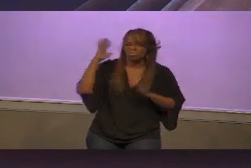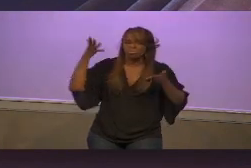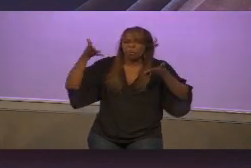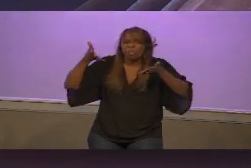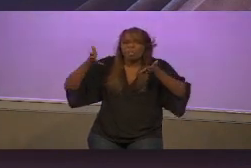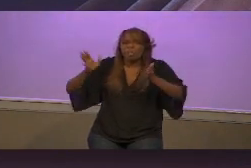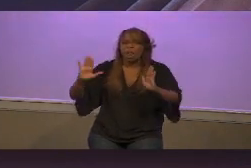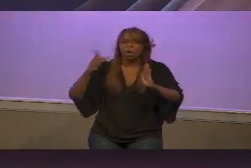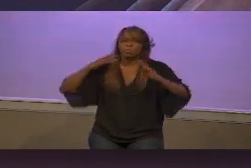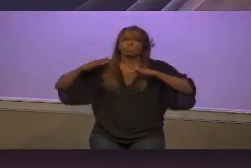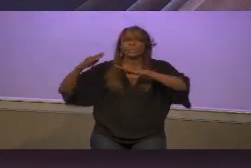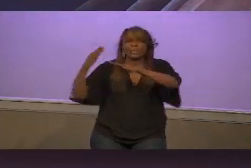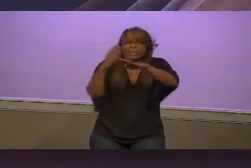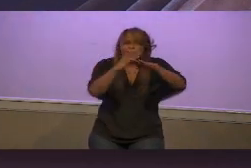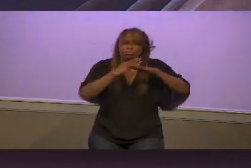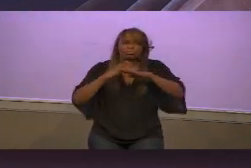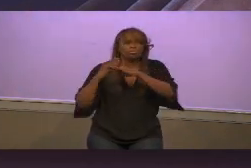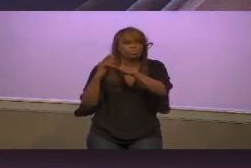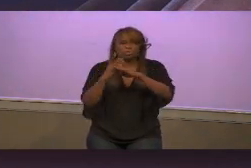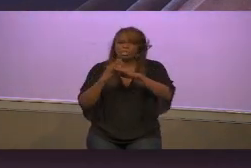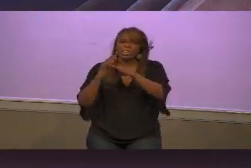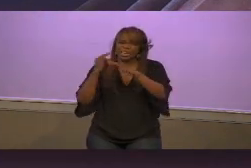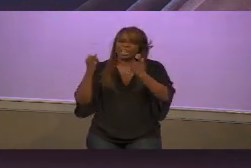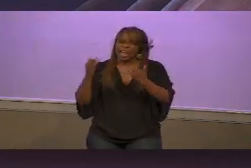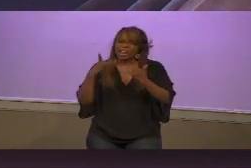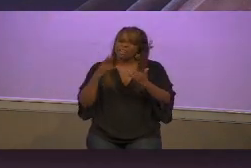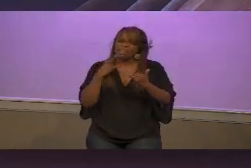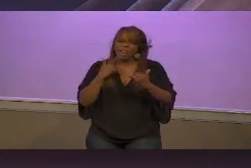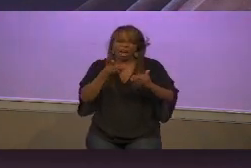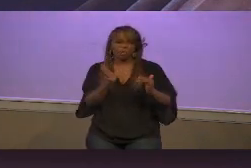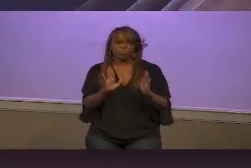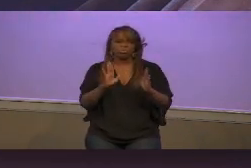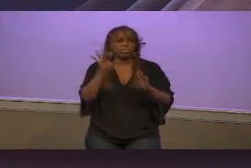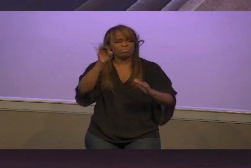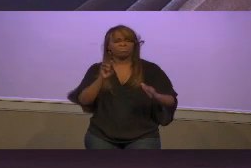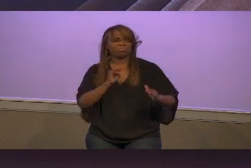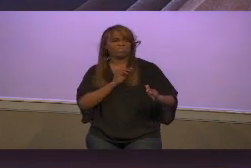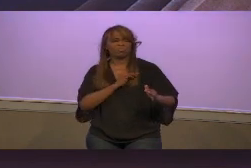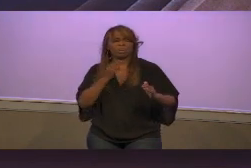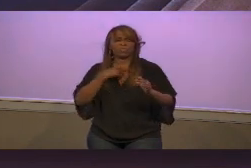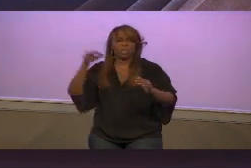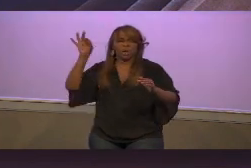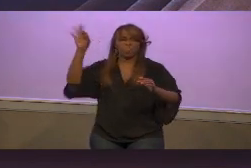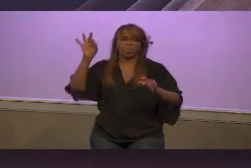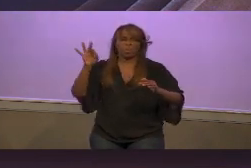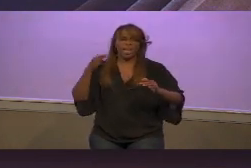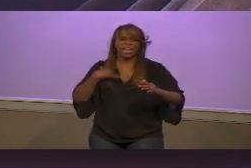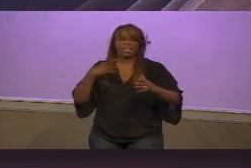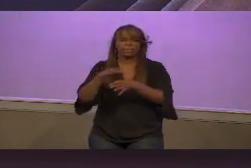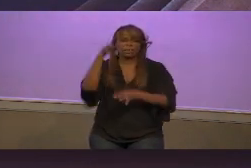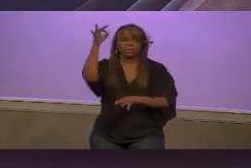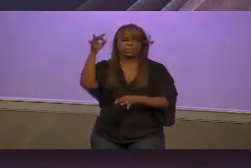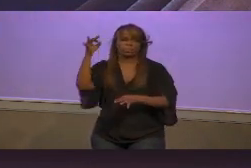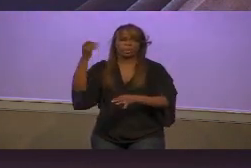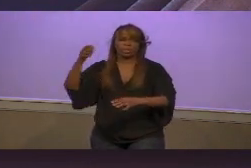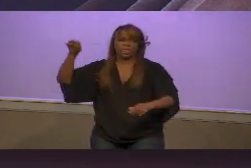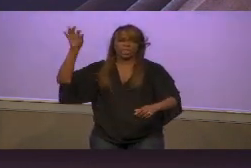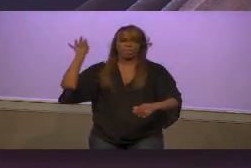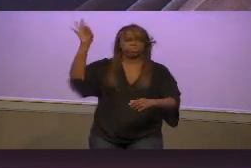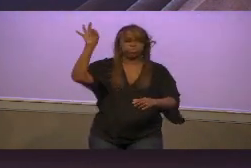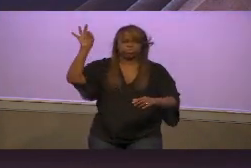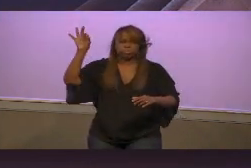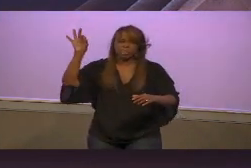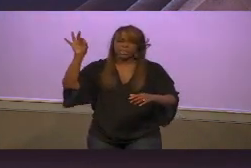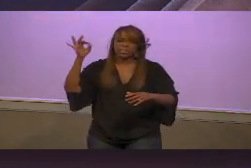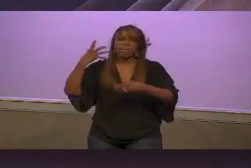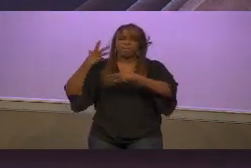them, oh God. Put a, Lord God, an unction in his mouth, Lord God, and a confidence in his spirit as he speaks your word.